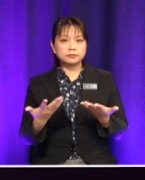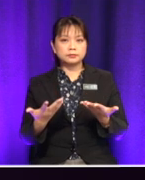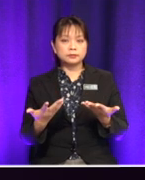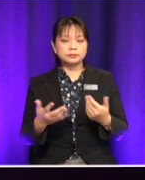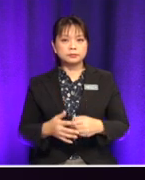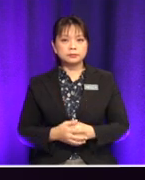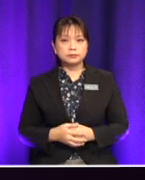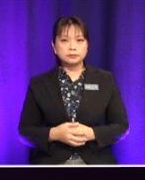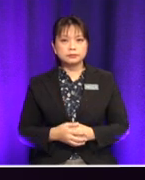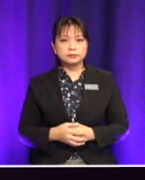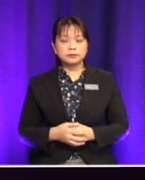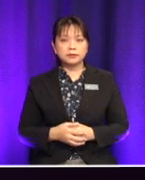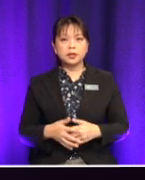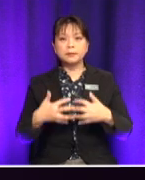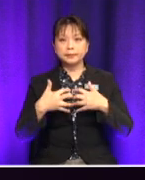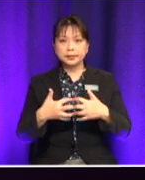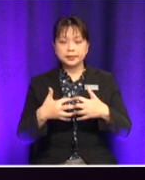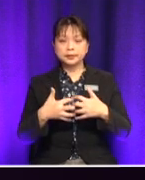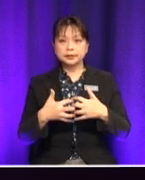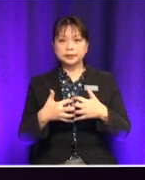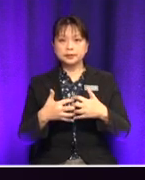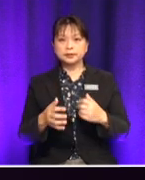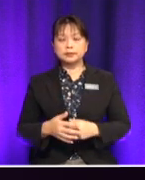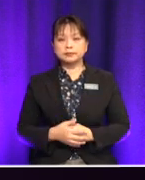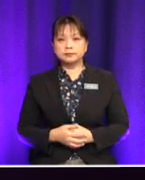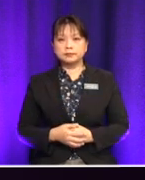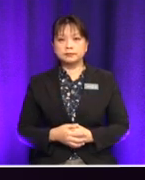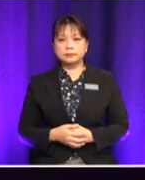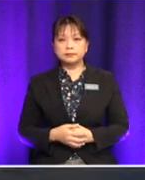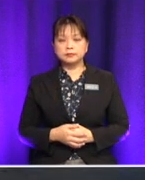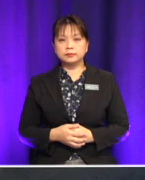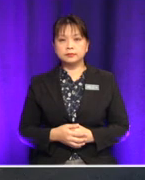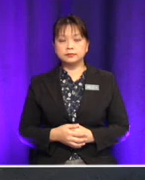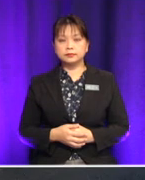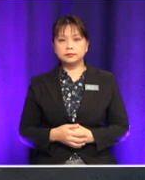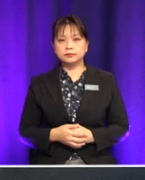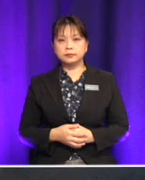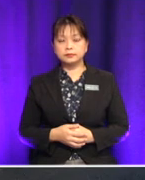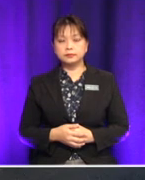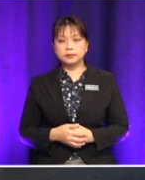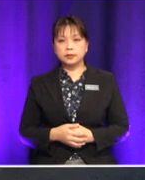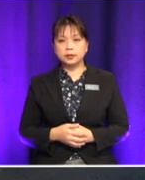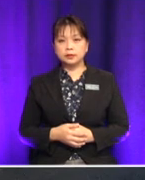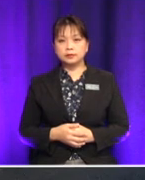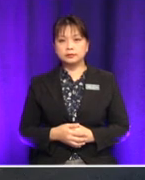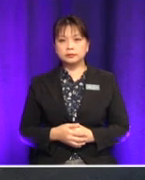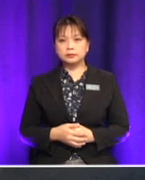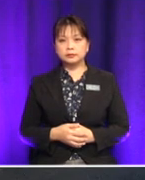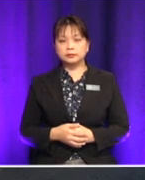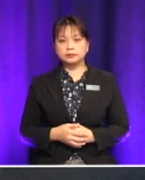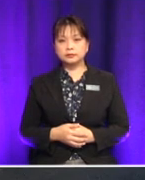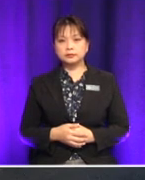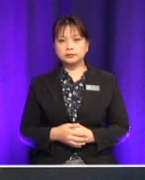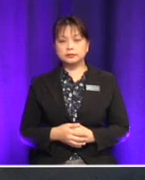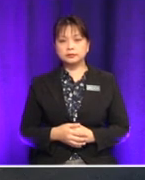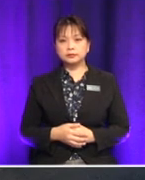Okay, how, machine, powered. Three words there, Shafika. Mm-hmm. All right, now let's go to the next one. Good job, Faizal. Now, can I have the